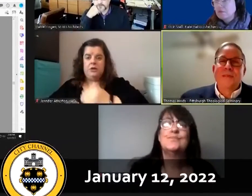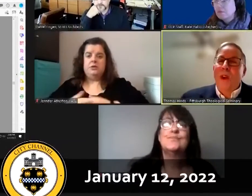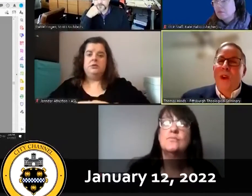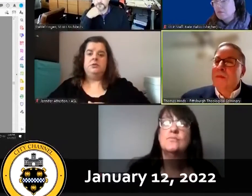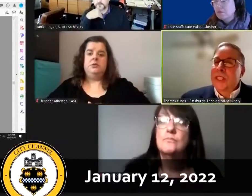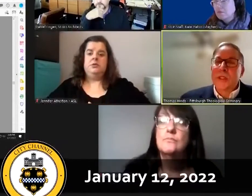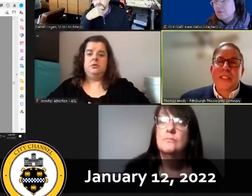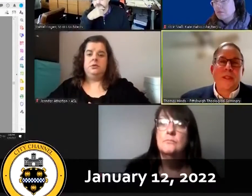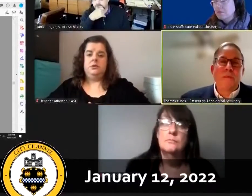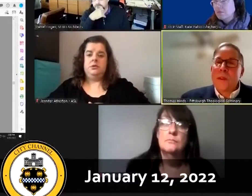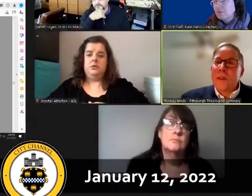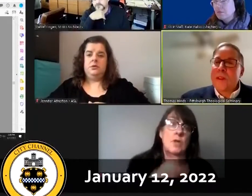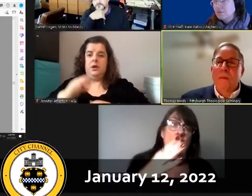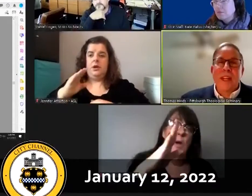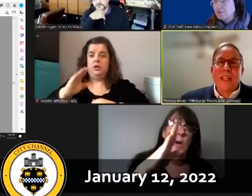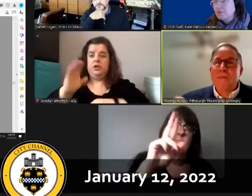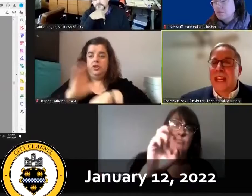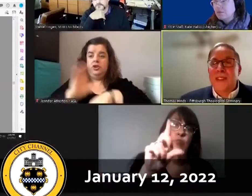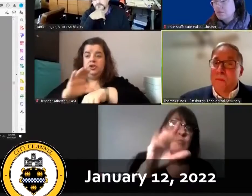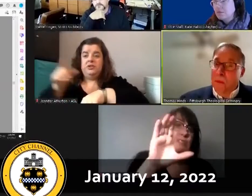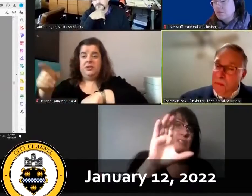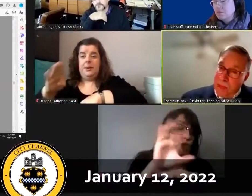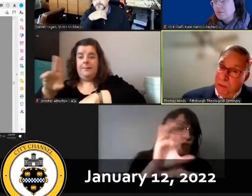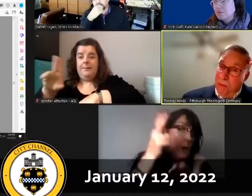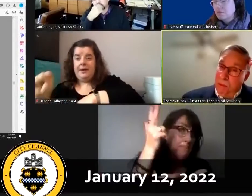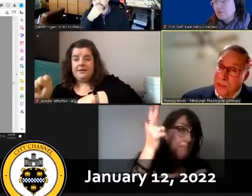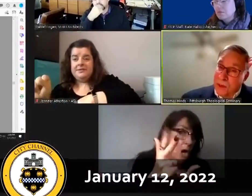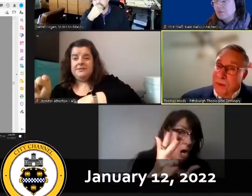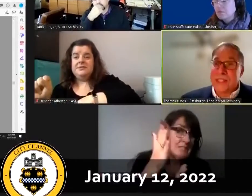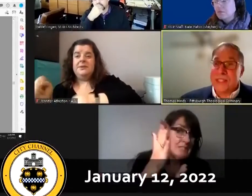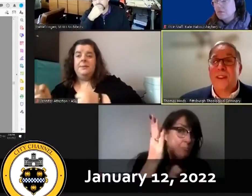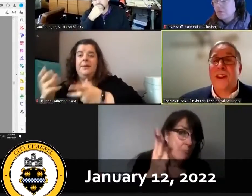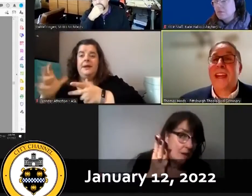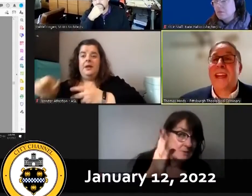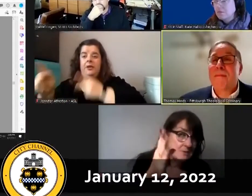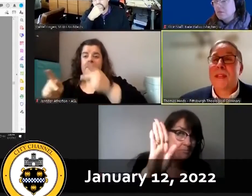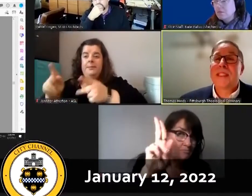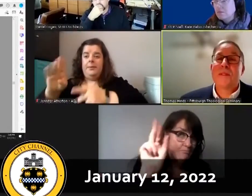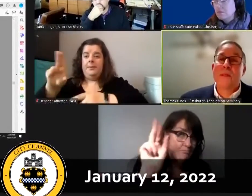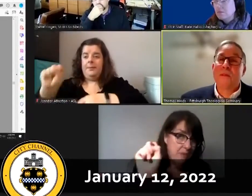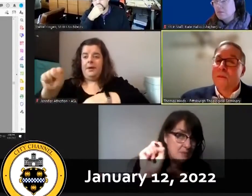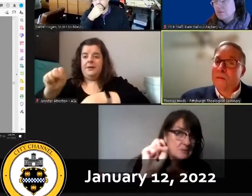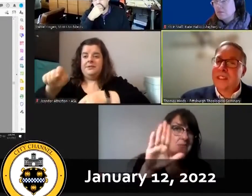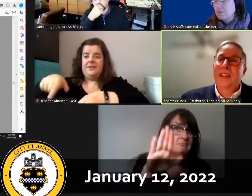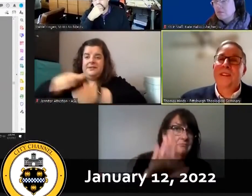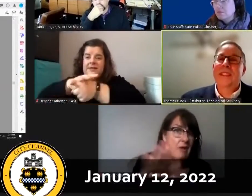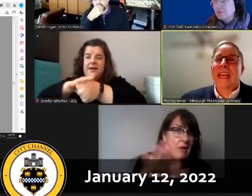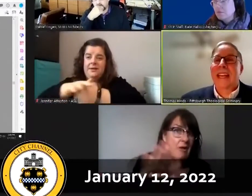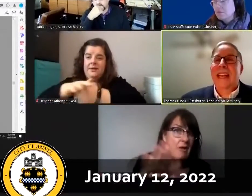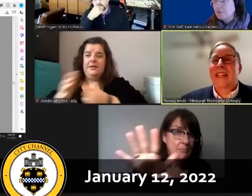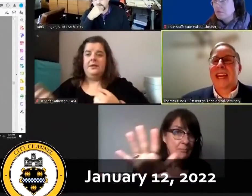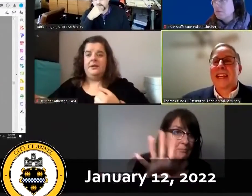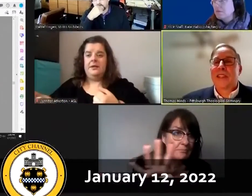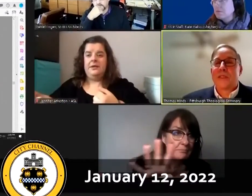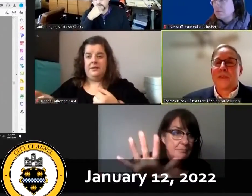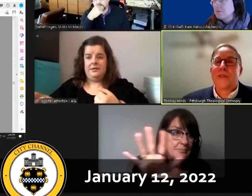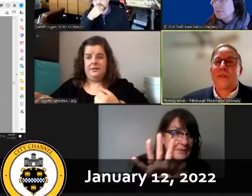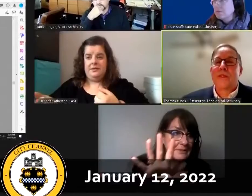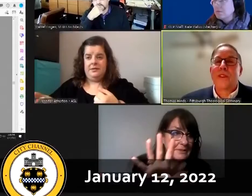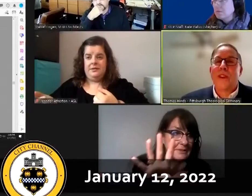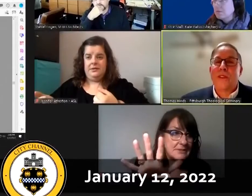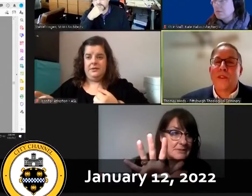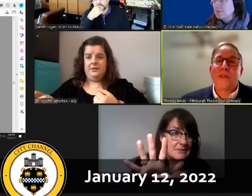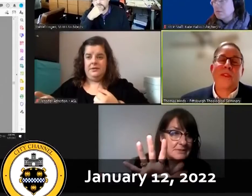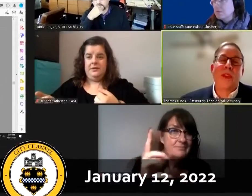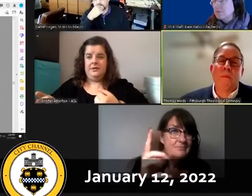Rodman Street Church parks their bus. Many other people park their bus on our campus, or, you know, as Dan indicated, use it for